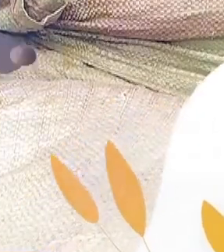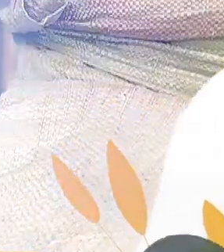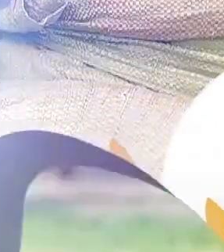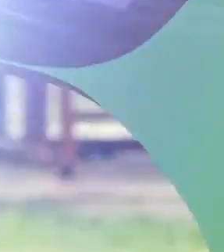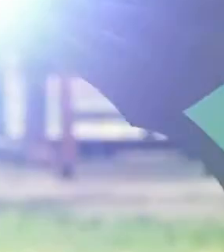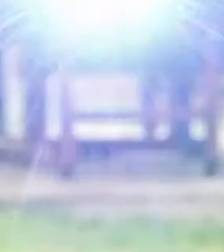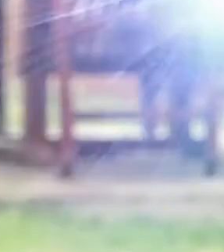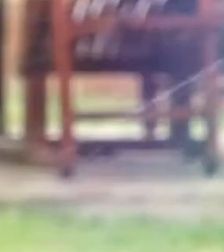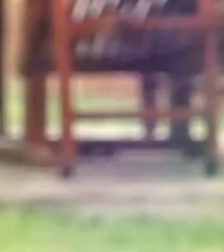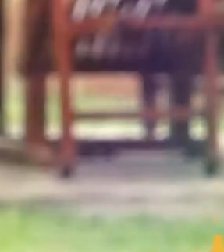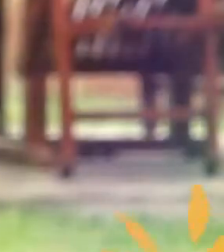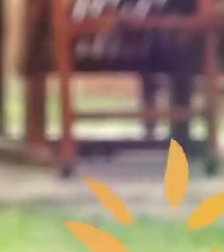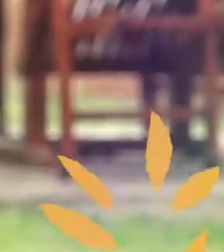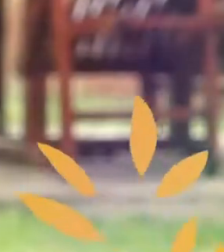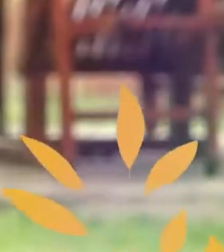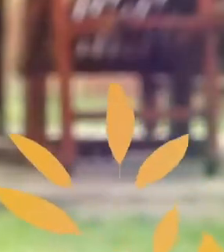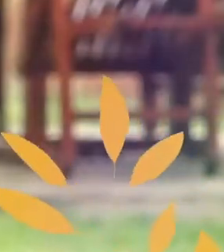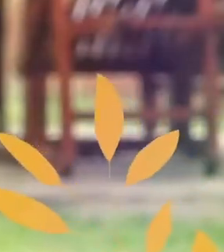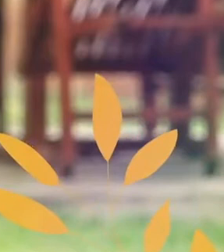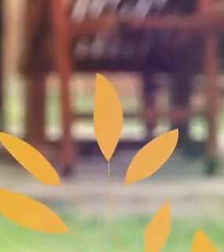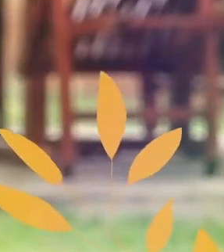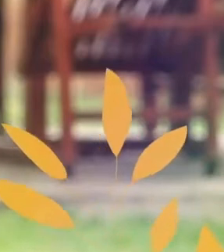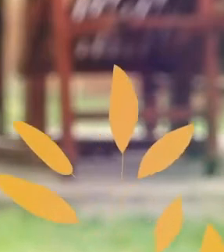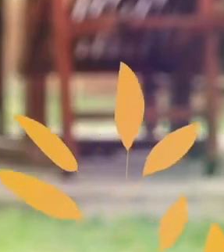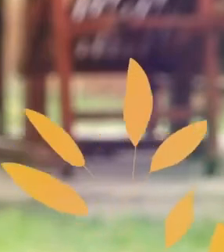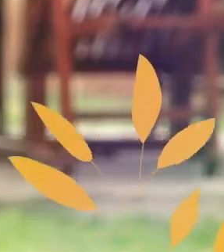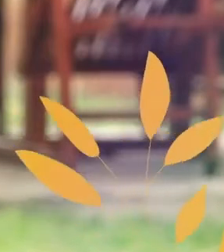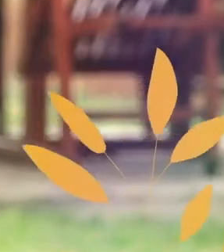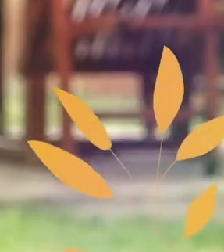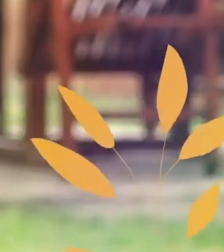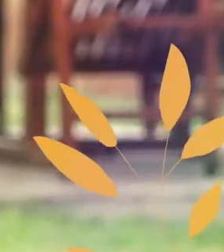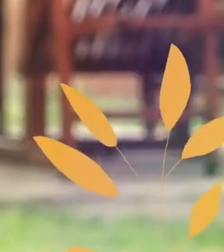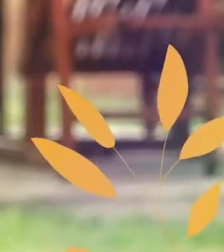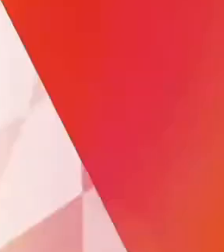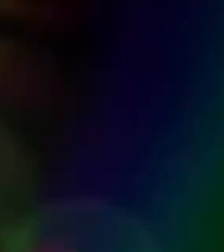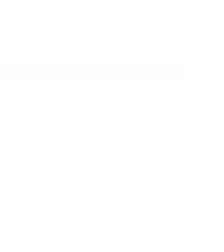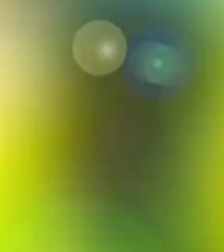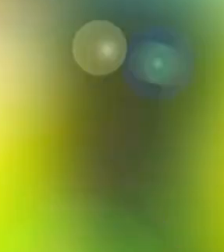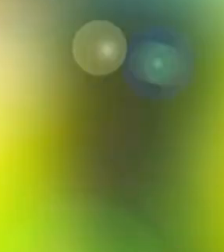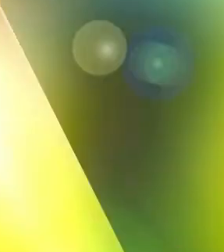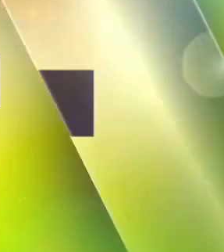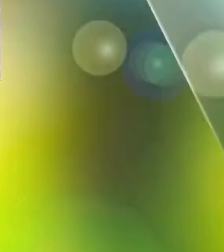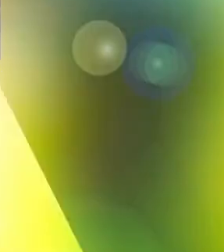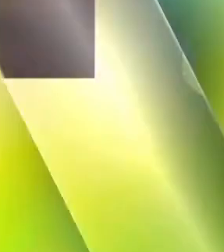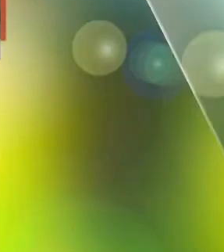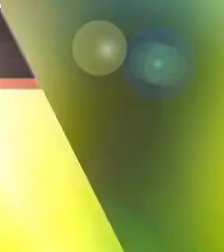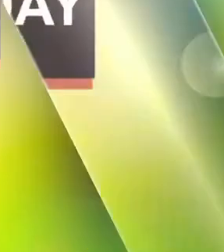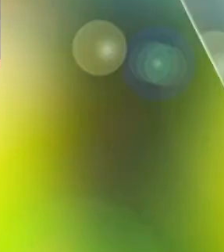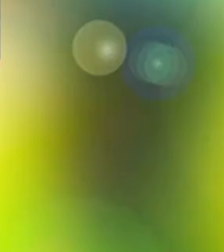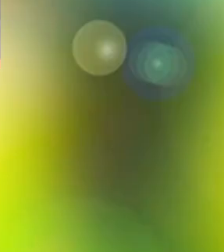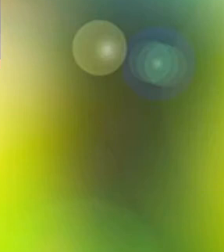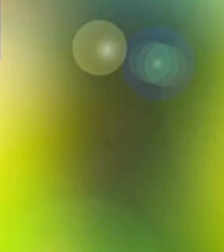dire. We will secure the planet for future generations.